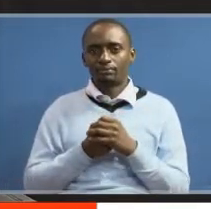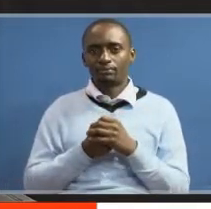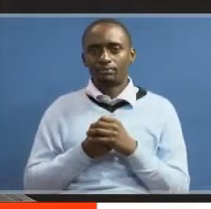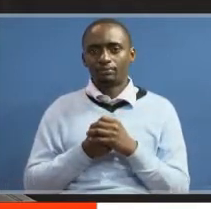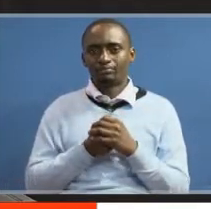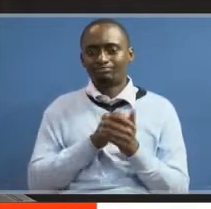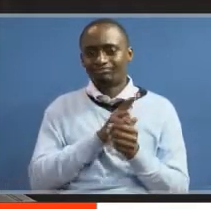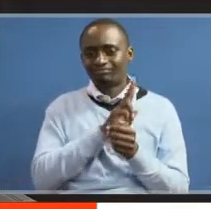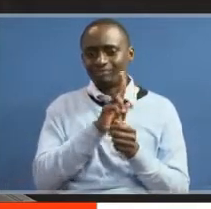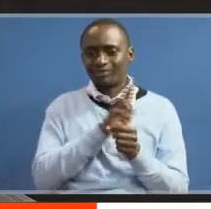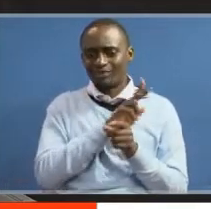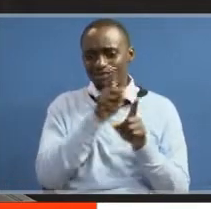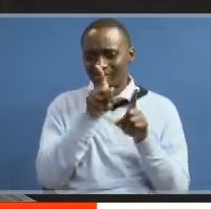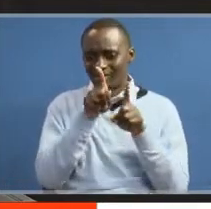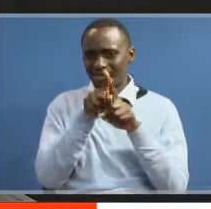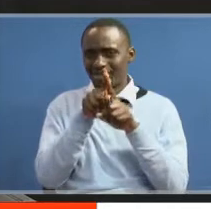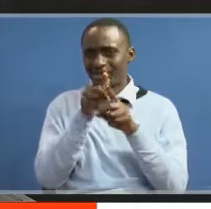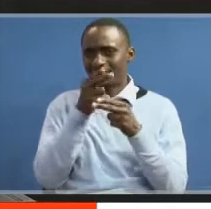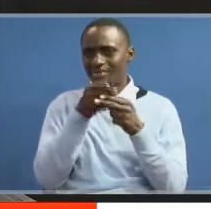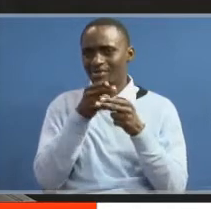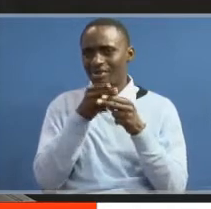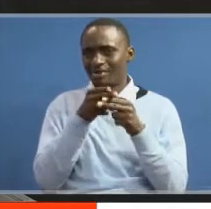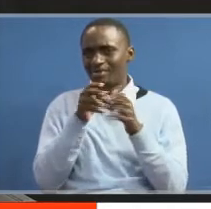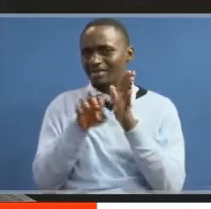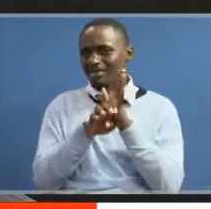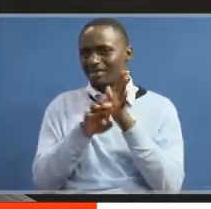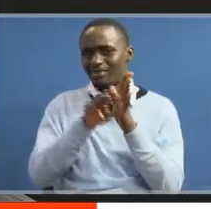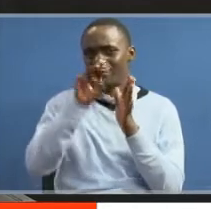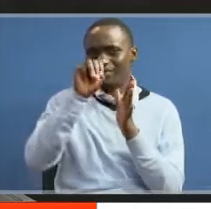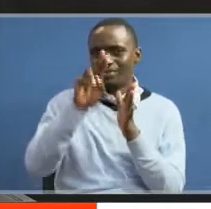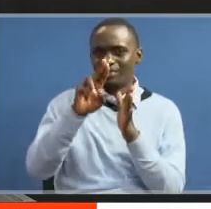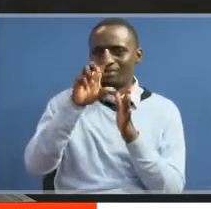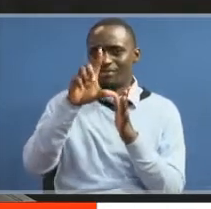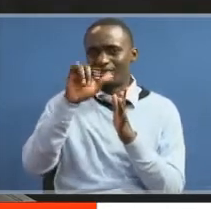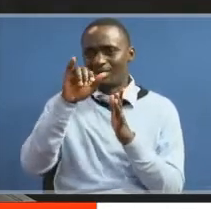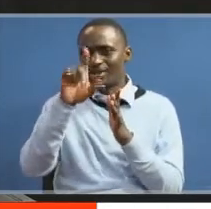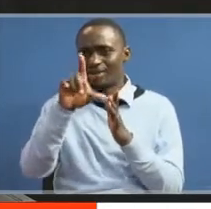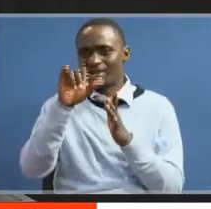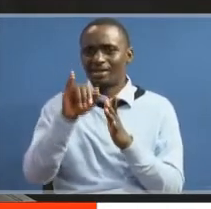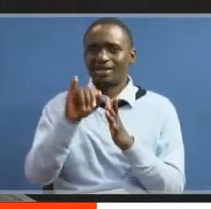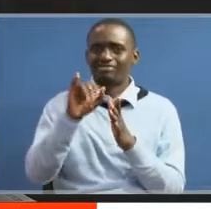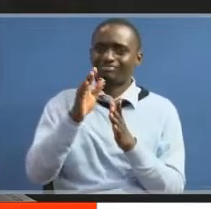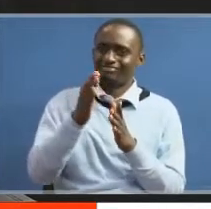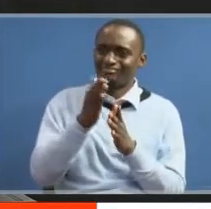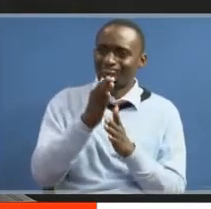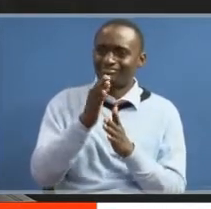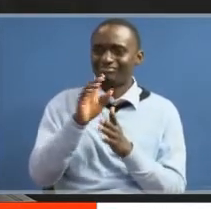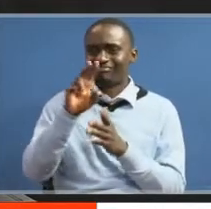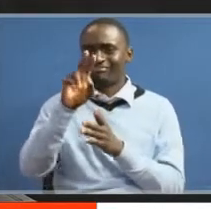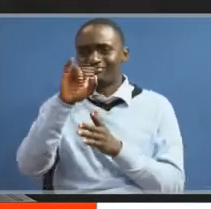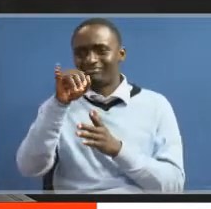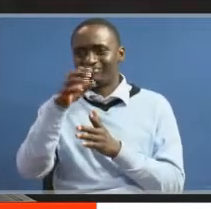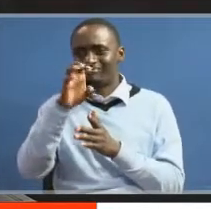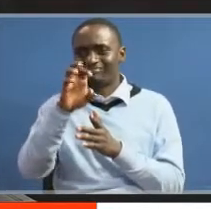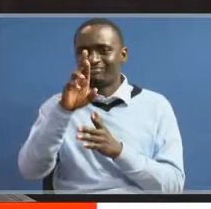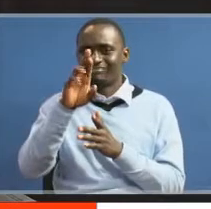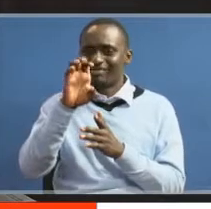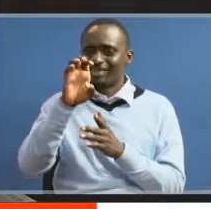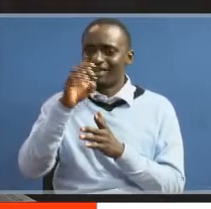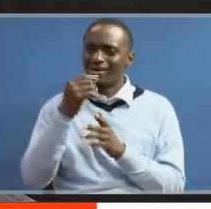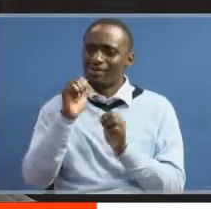used the same names. We had our Mulilis, we had our Jere. We could tell who was a Mulili among